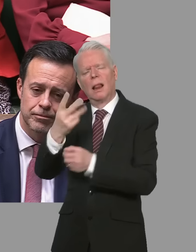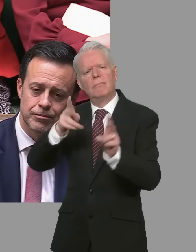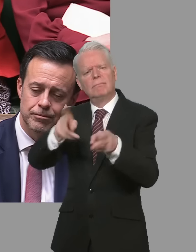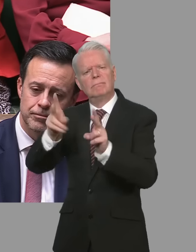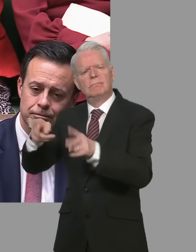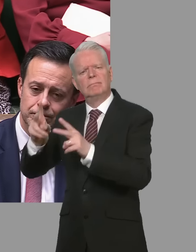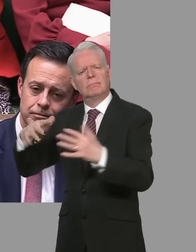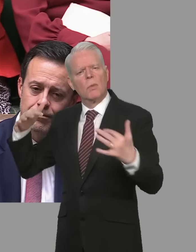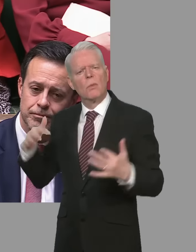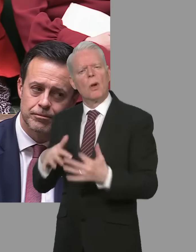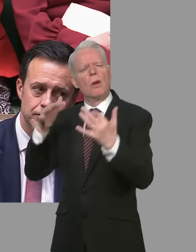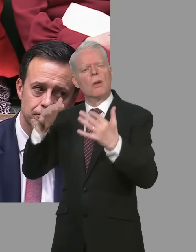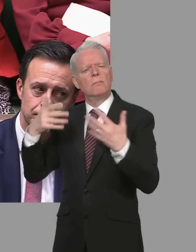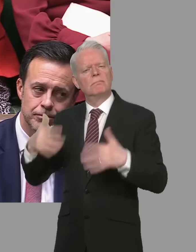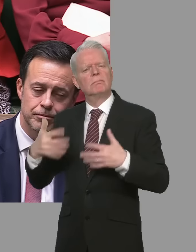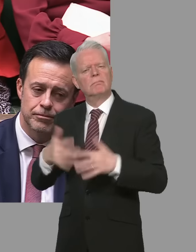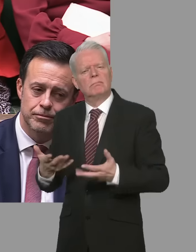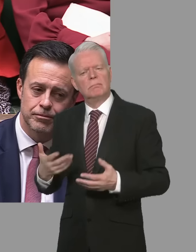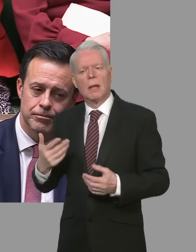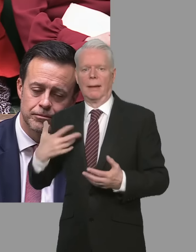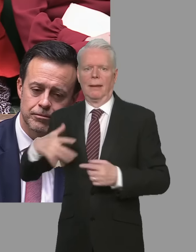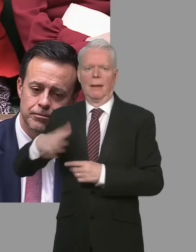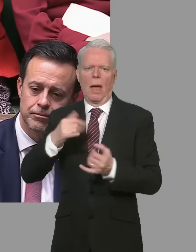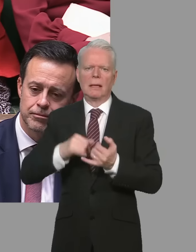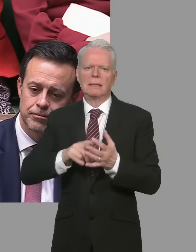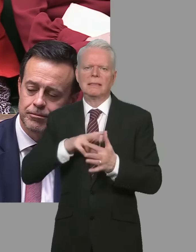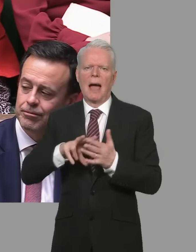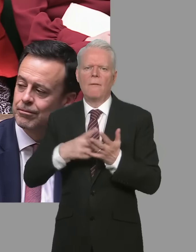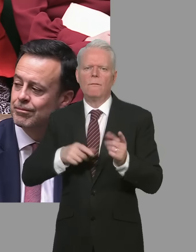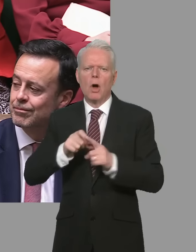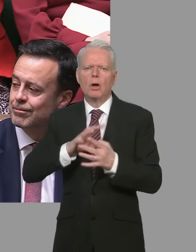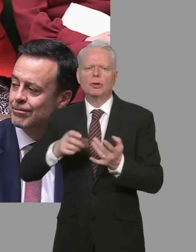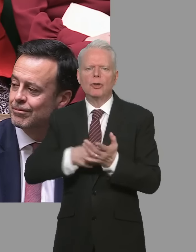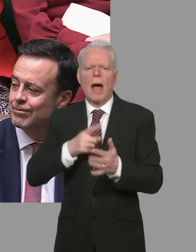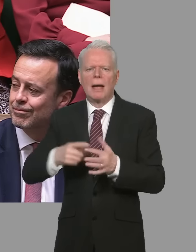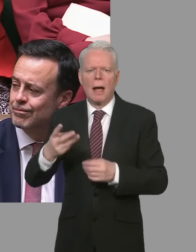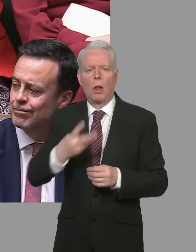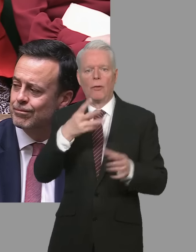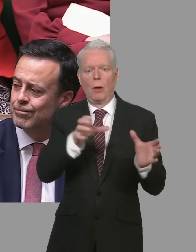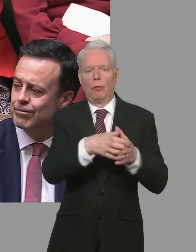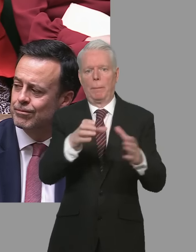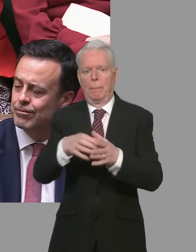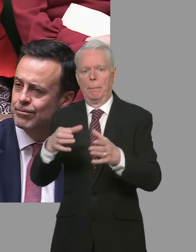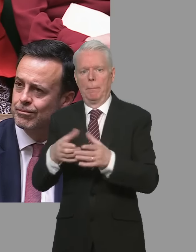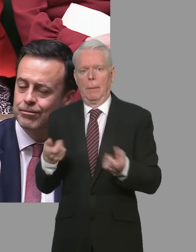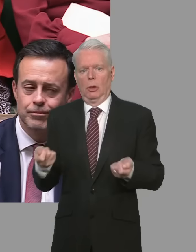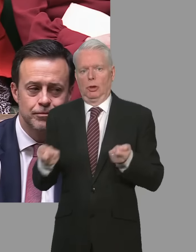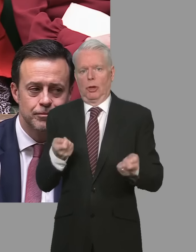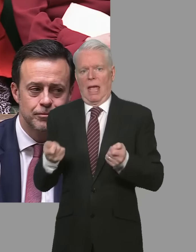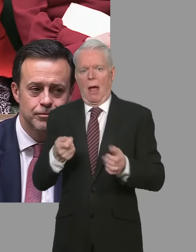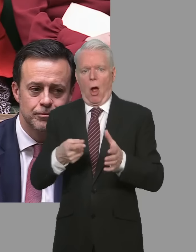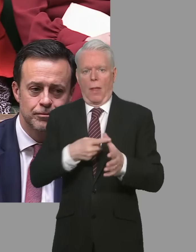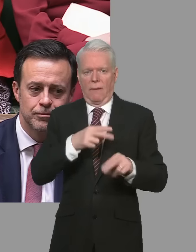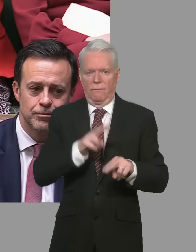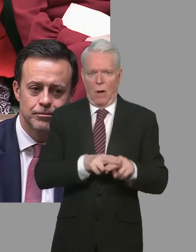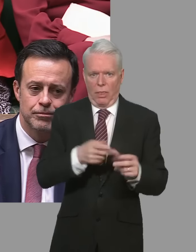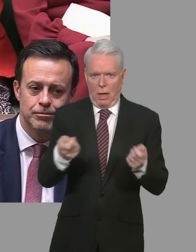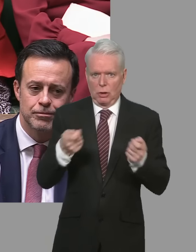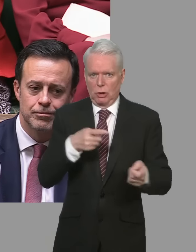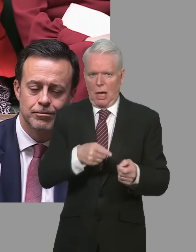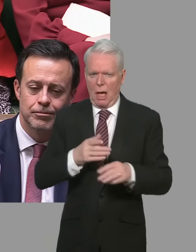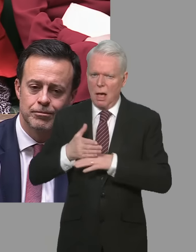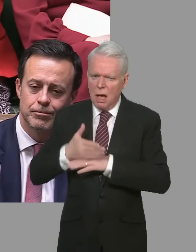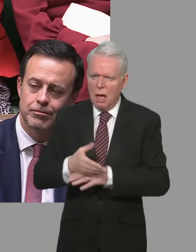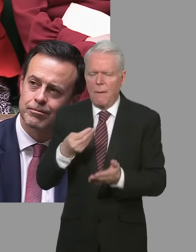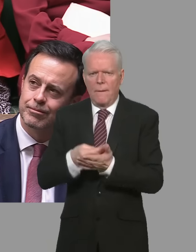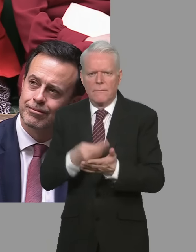which is due to be unveiled next month, and to which the Prime Minister is, of course, warmly invited. Will the Prime Minister join me in paying tribute